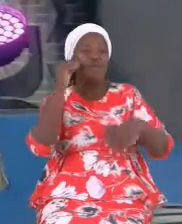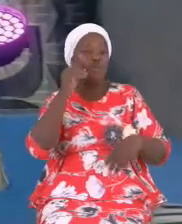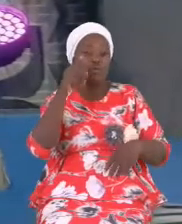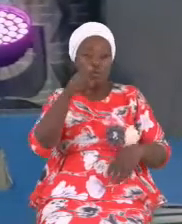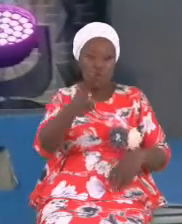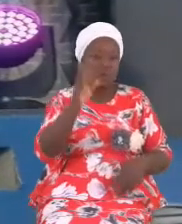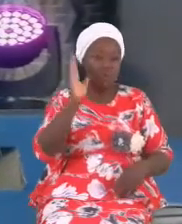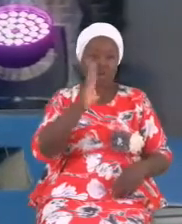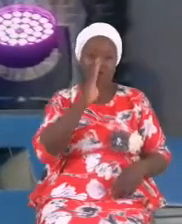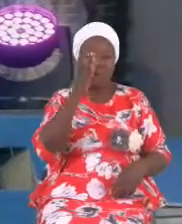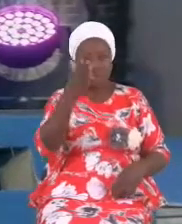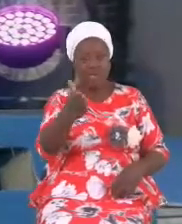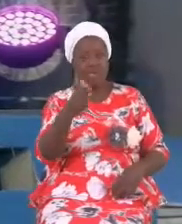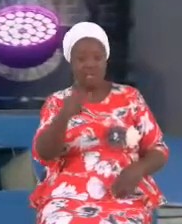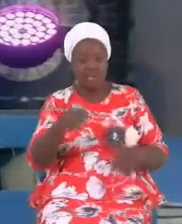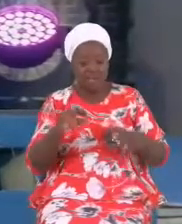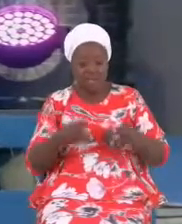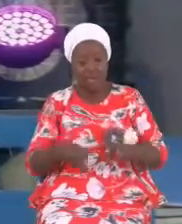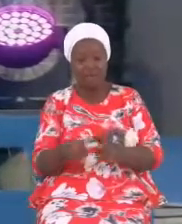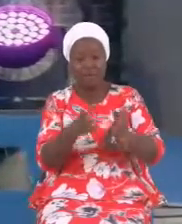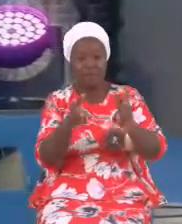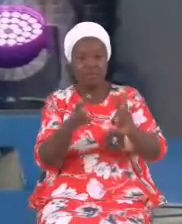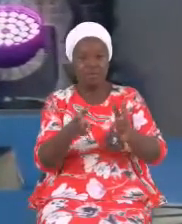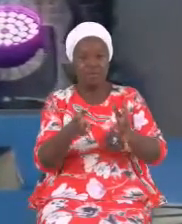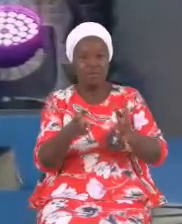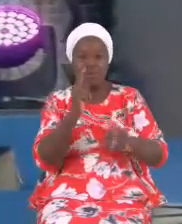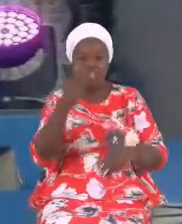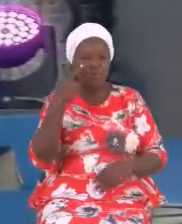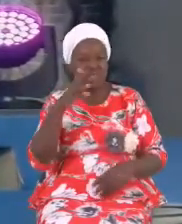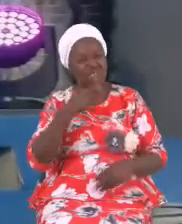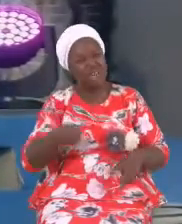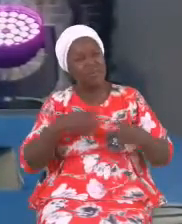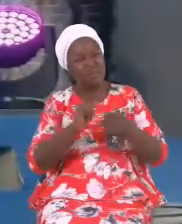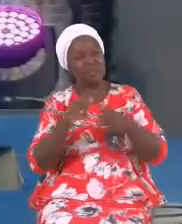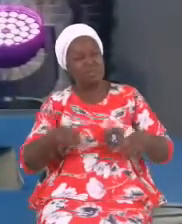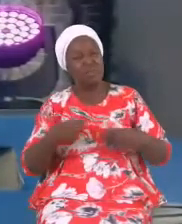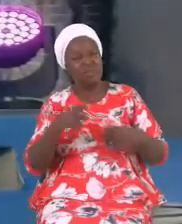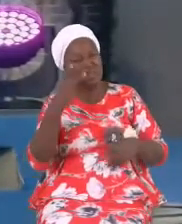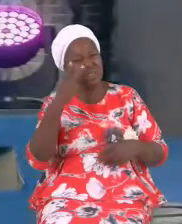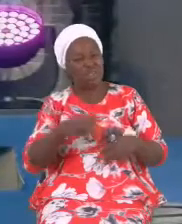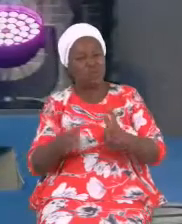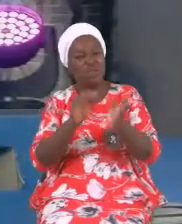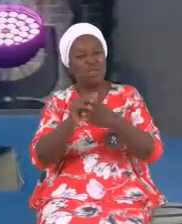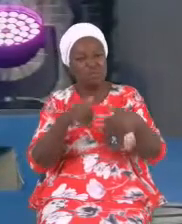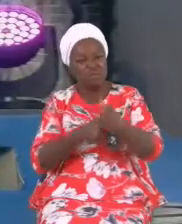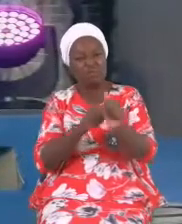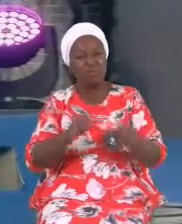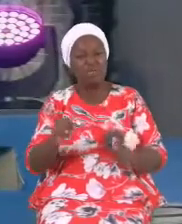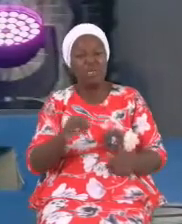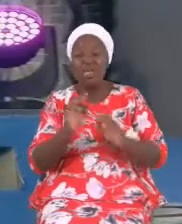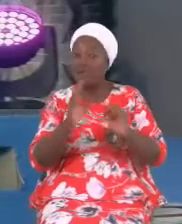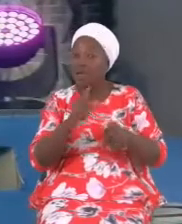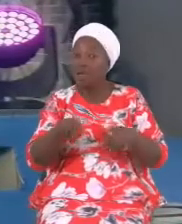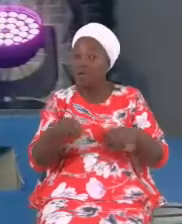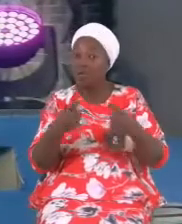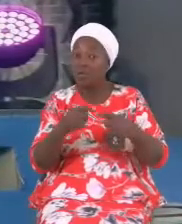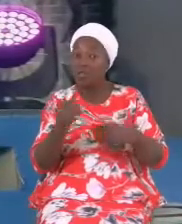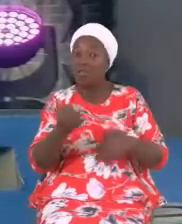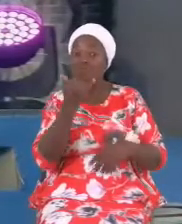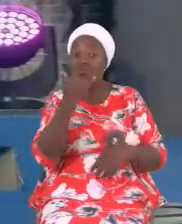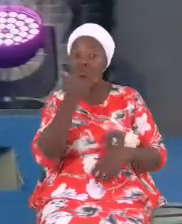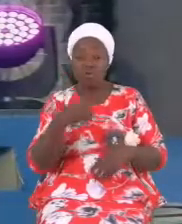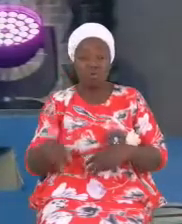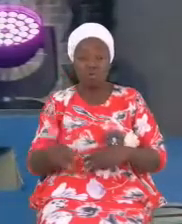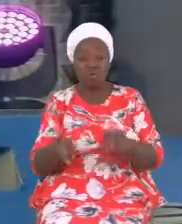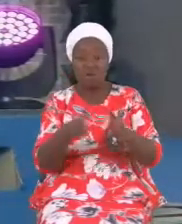The direction. Look at the life you live and look at the direction you're following. If you have been following the wrong road, which is